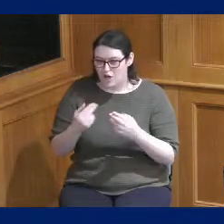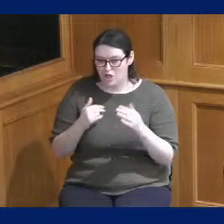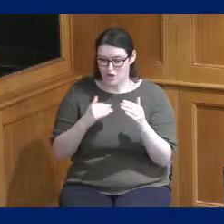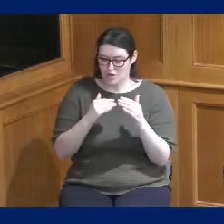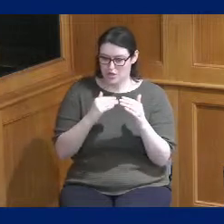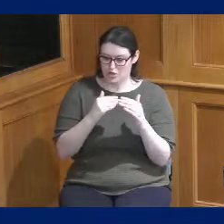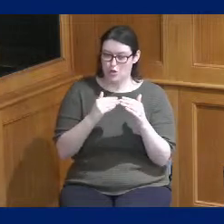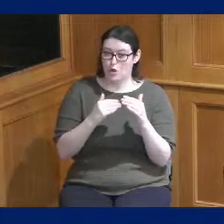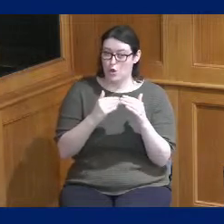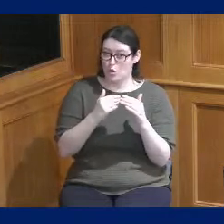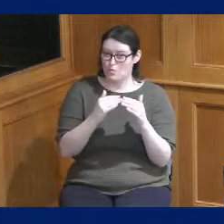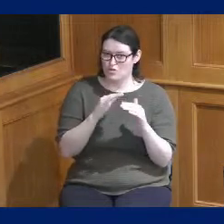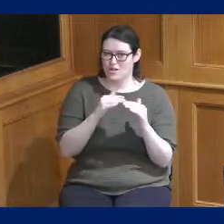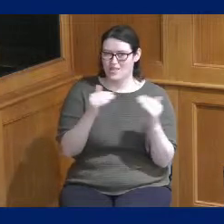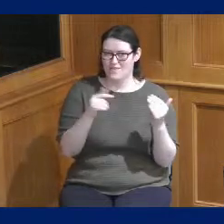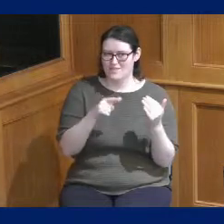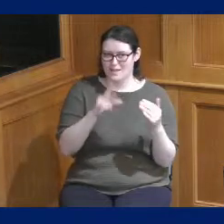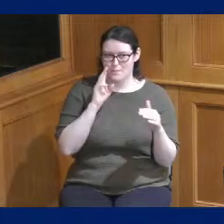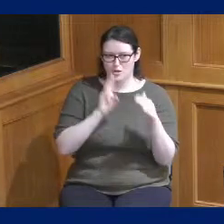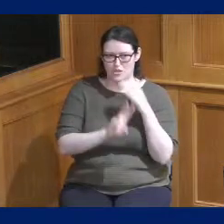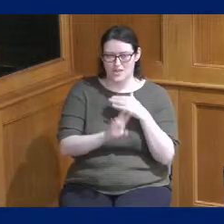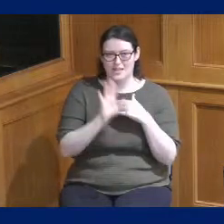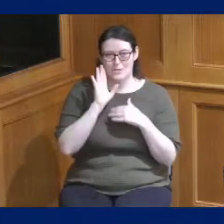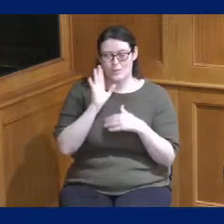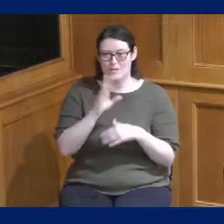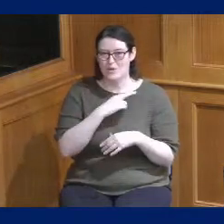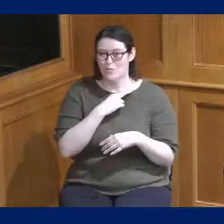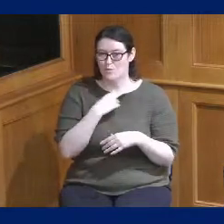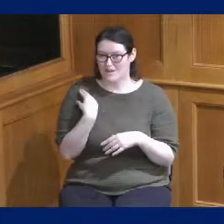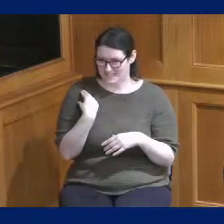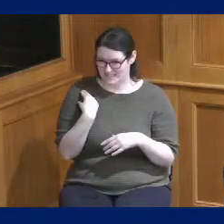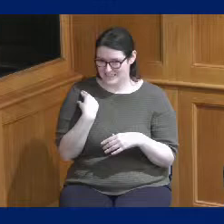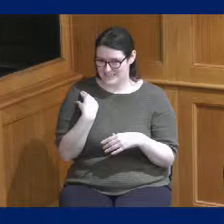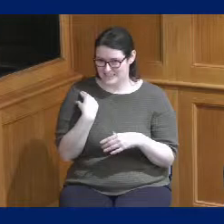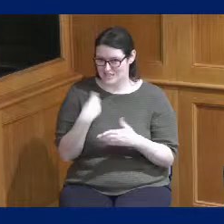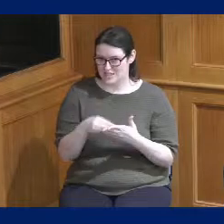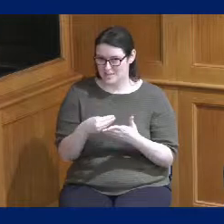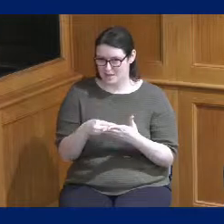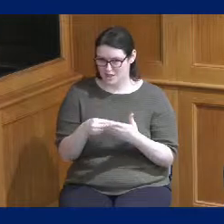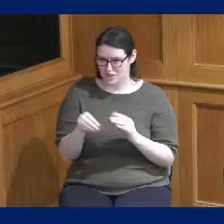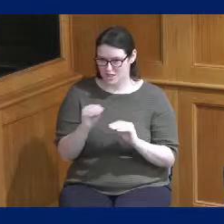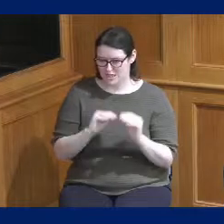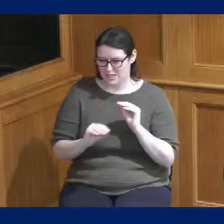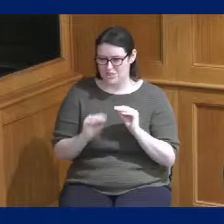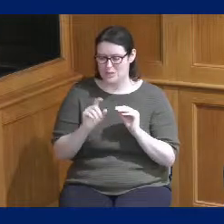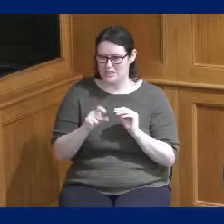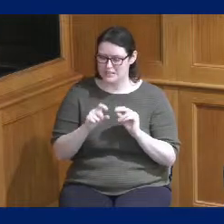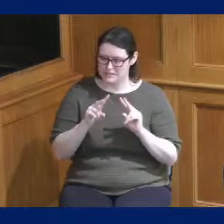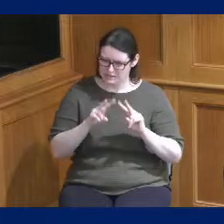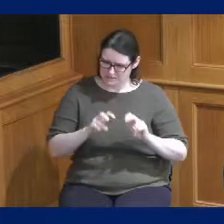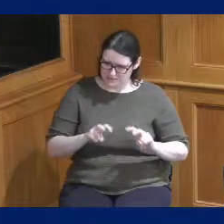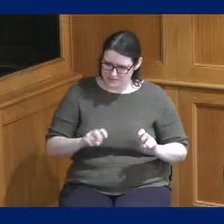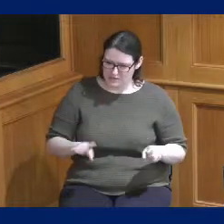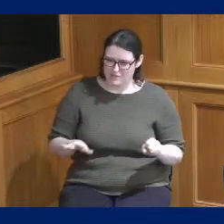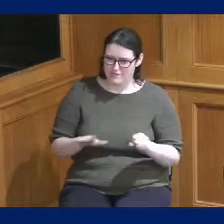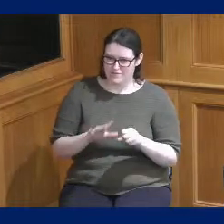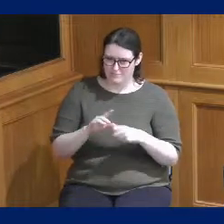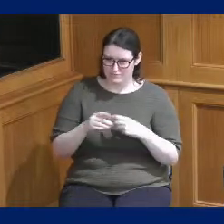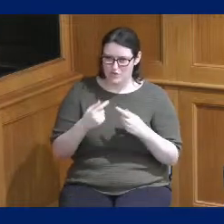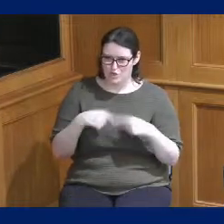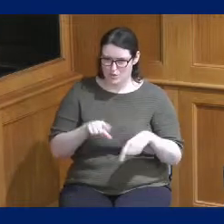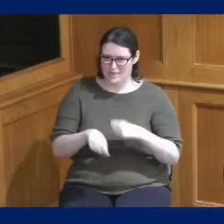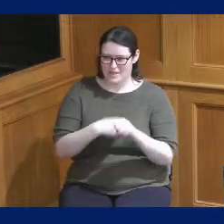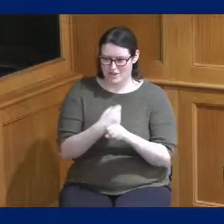to the levels that they project, that's going to be a budget risk, and that's something that we'll have to take a hard look at as we move throughout the year. We made